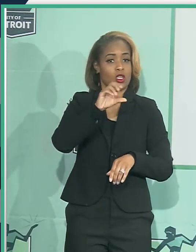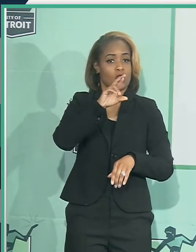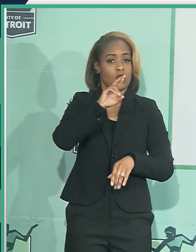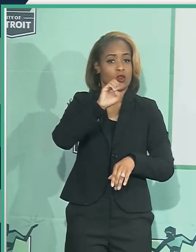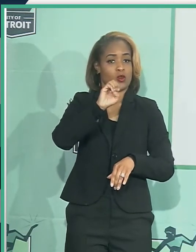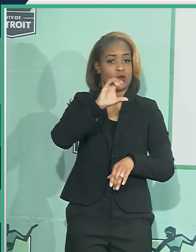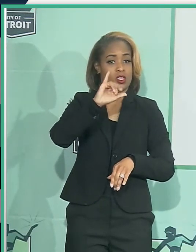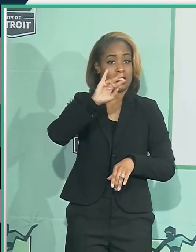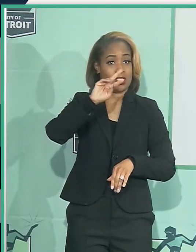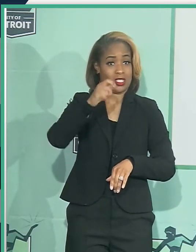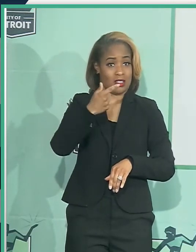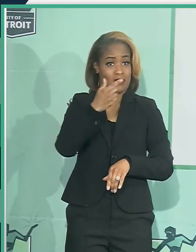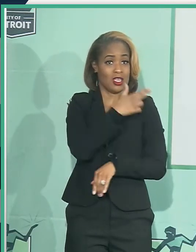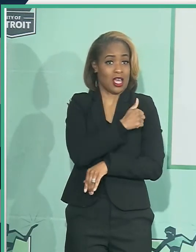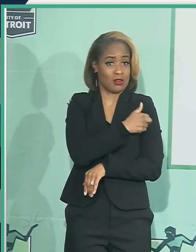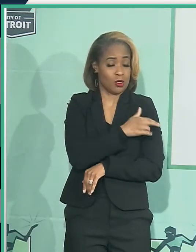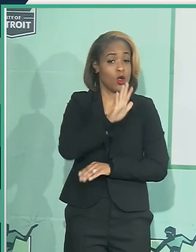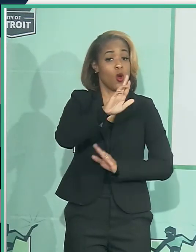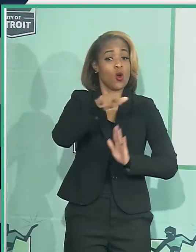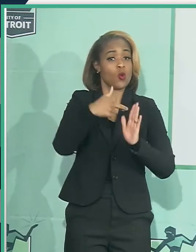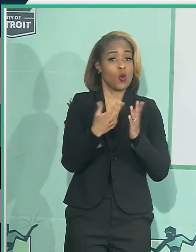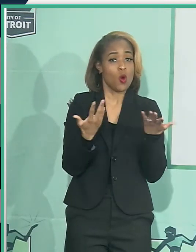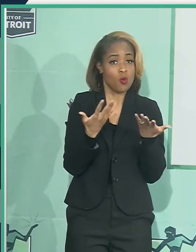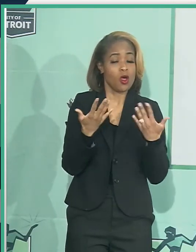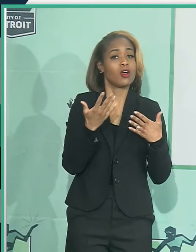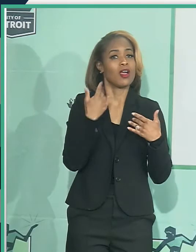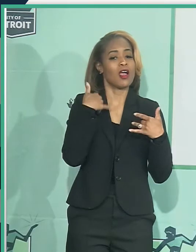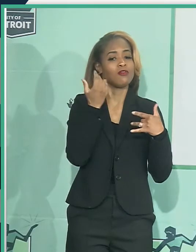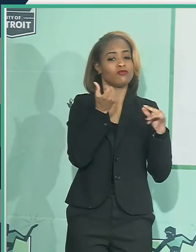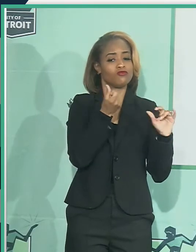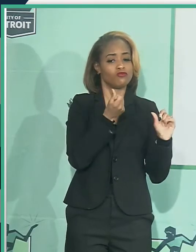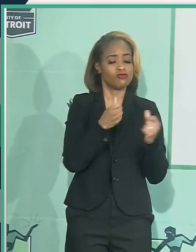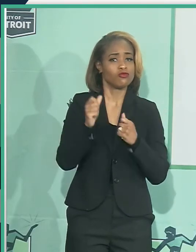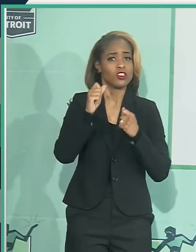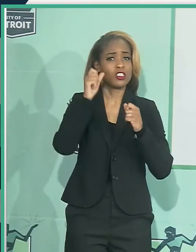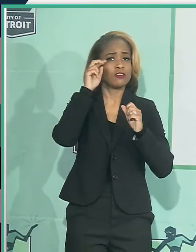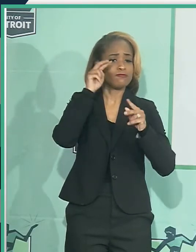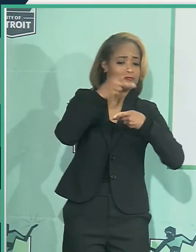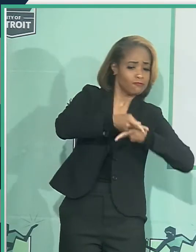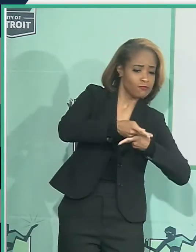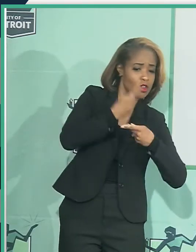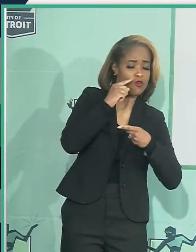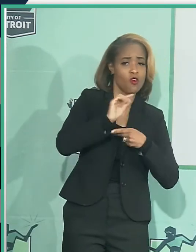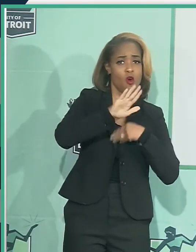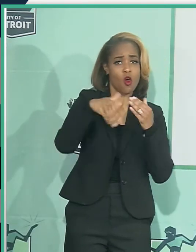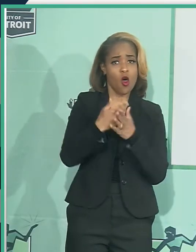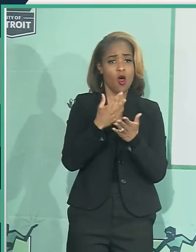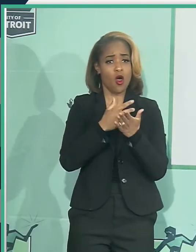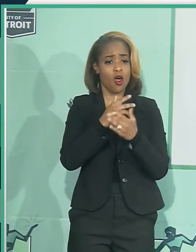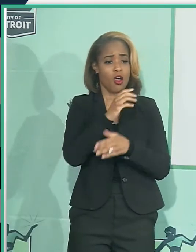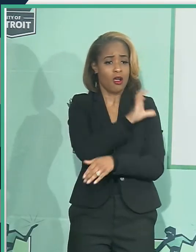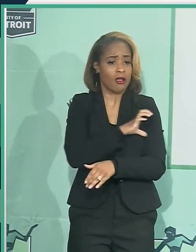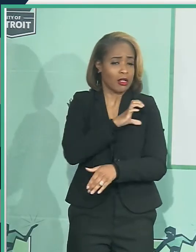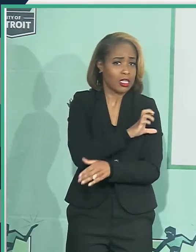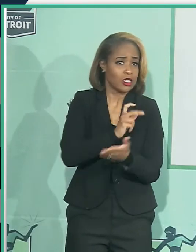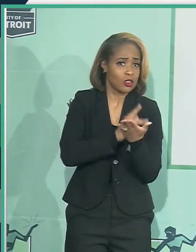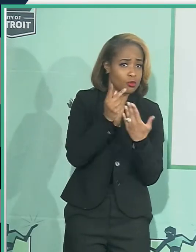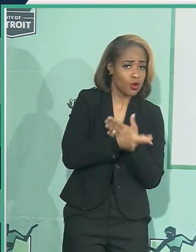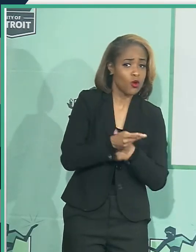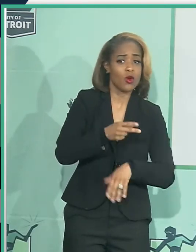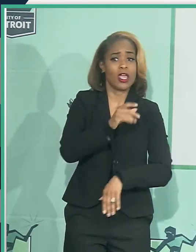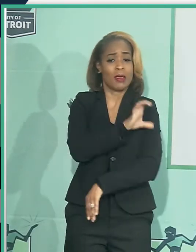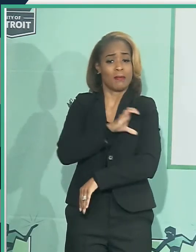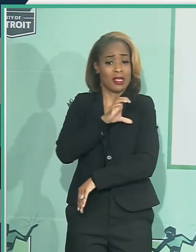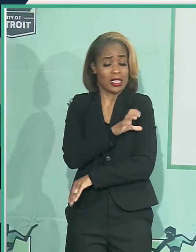health department, her role will provide strategic oversight of all of our clinical programs, all of our clinics, managing